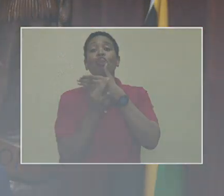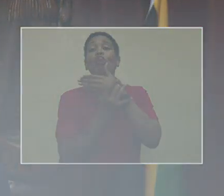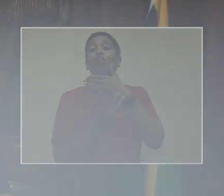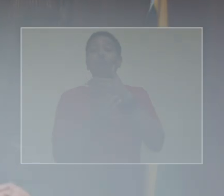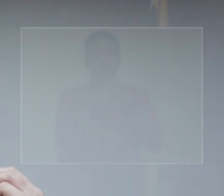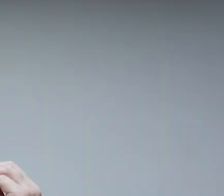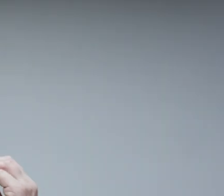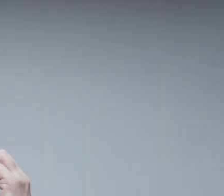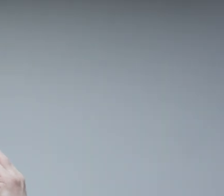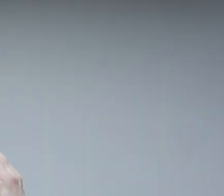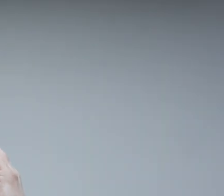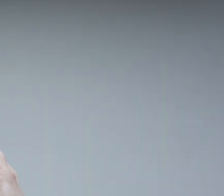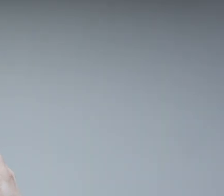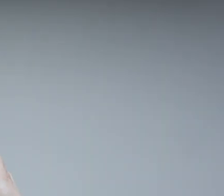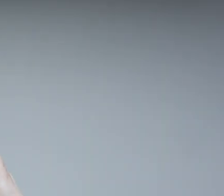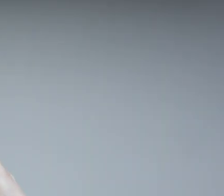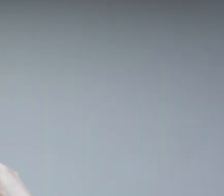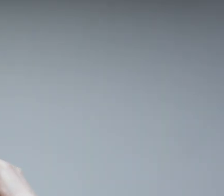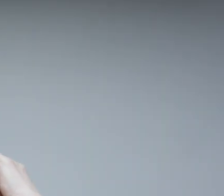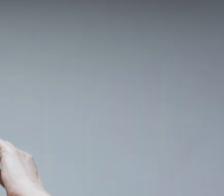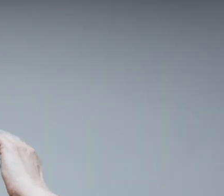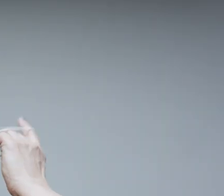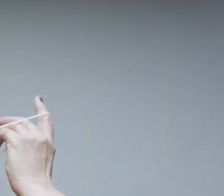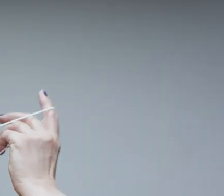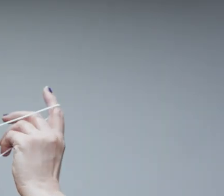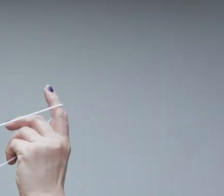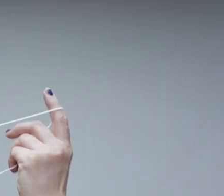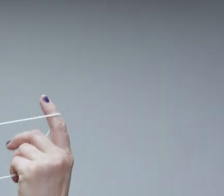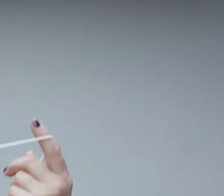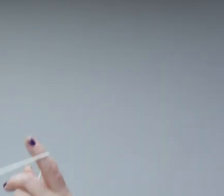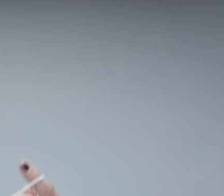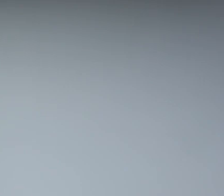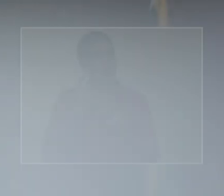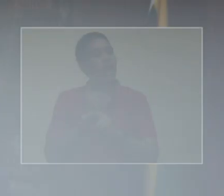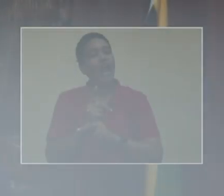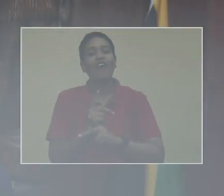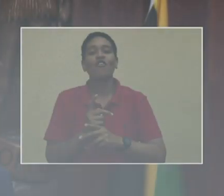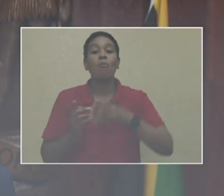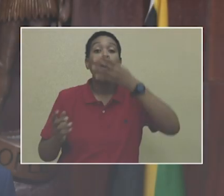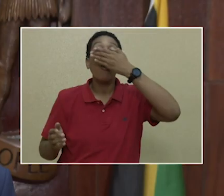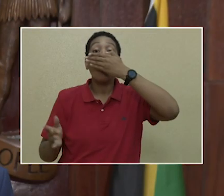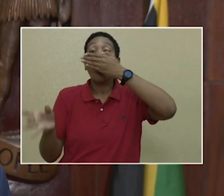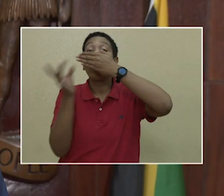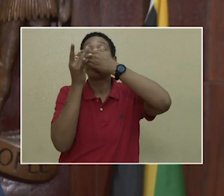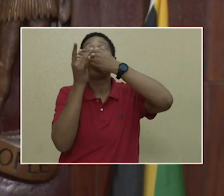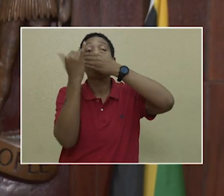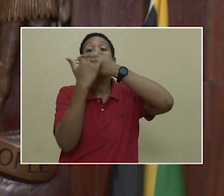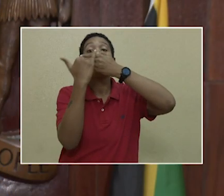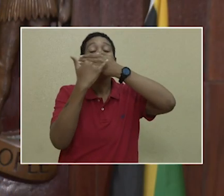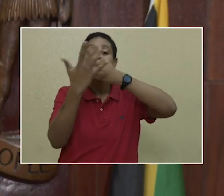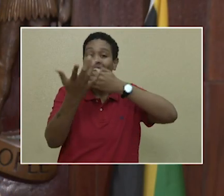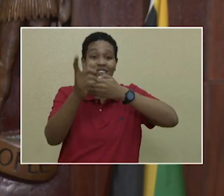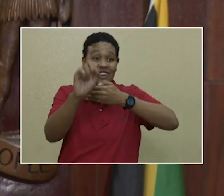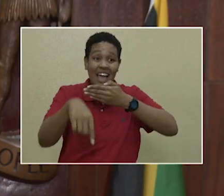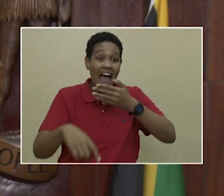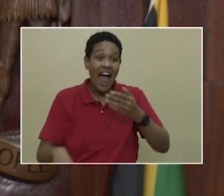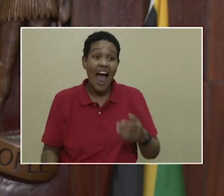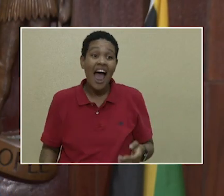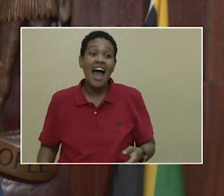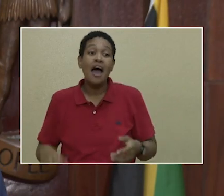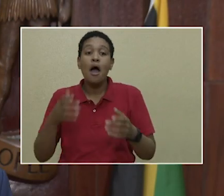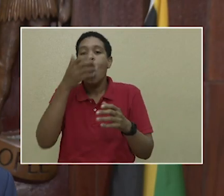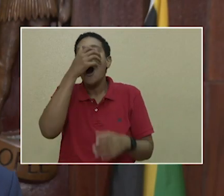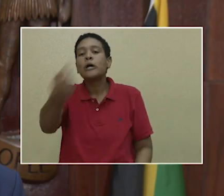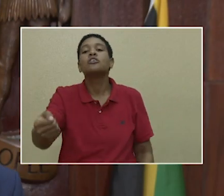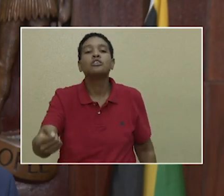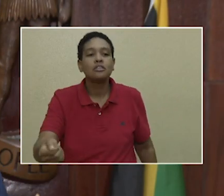say, doffing, that is taking it off. So you can't hold the mask like this to take it